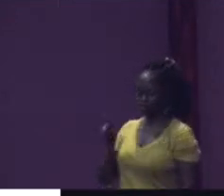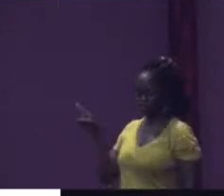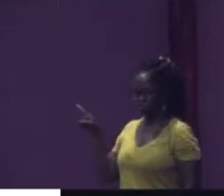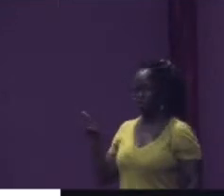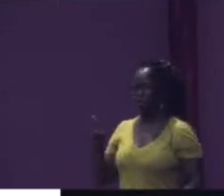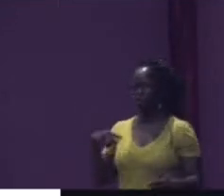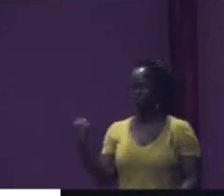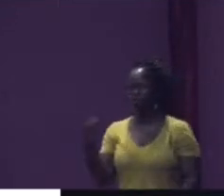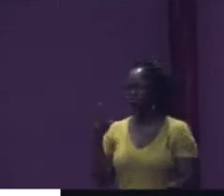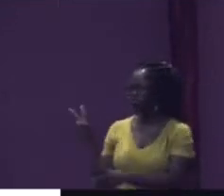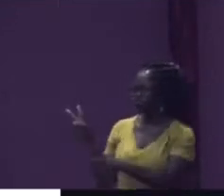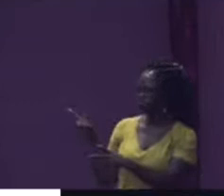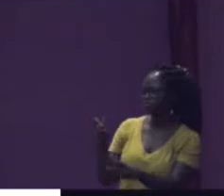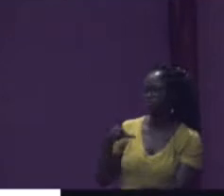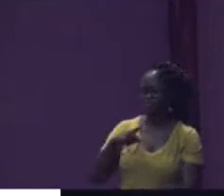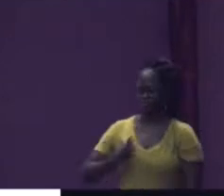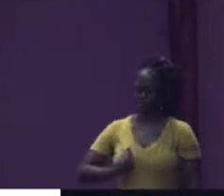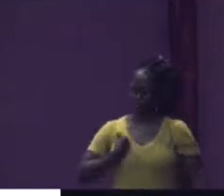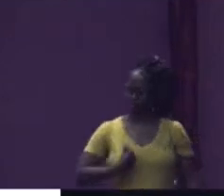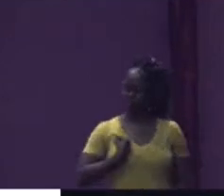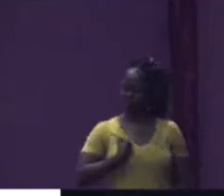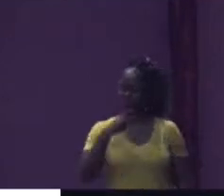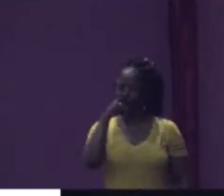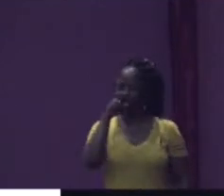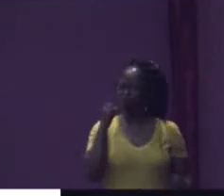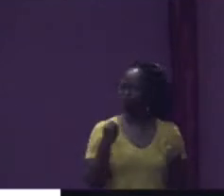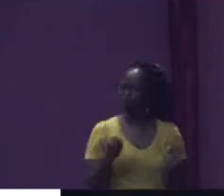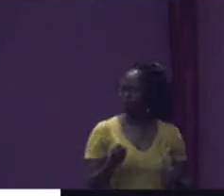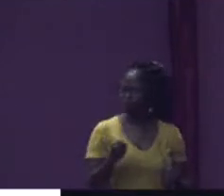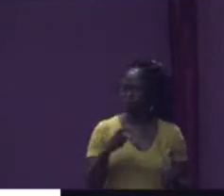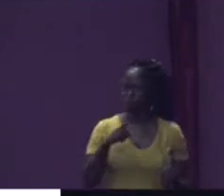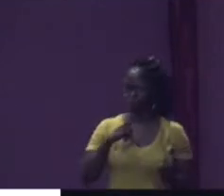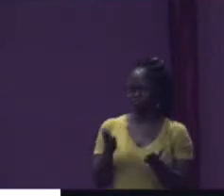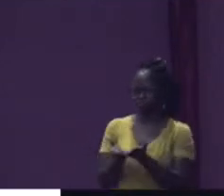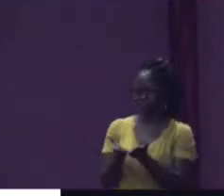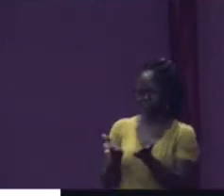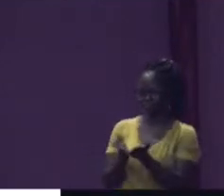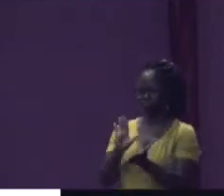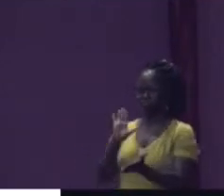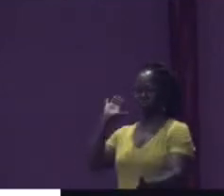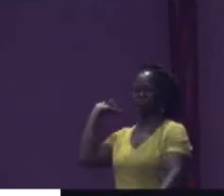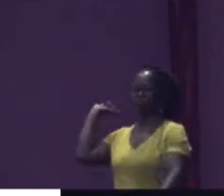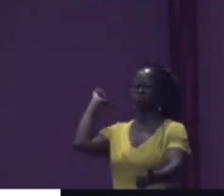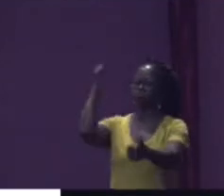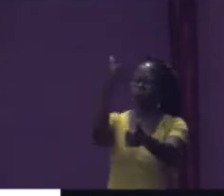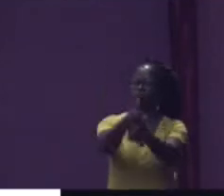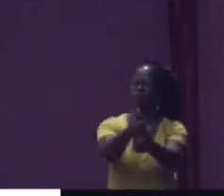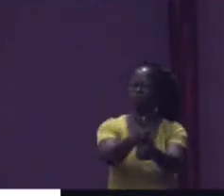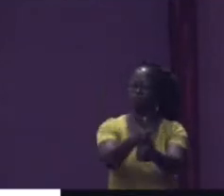terms of inroads into the Catholic areas.